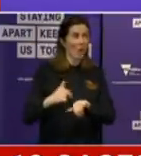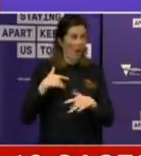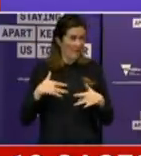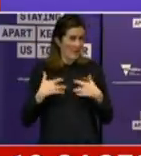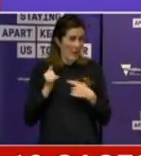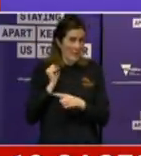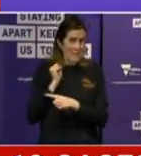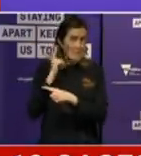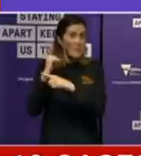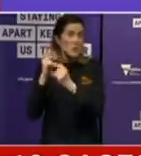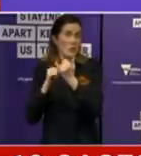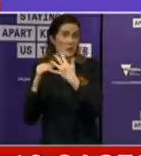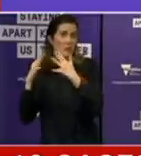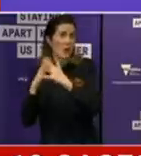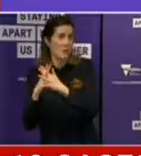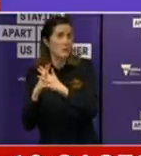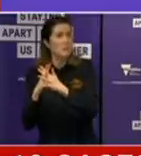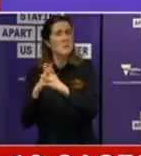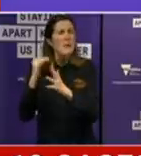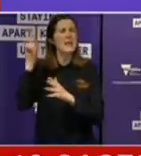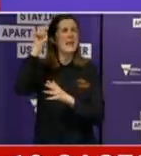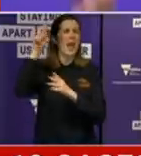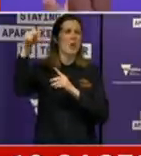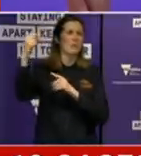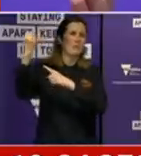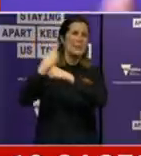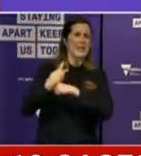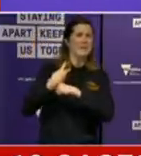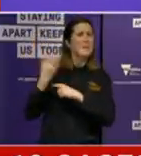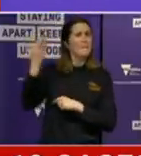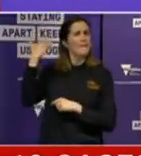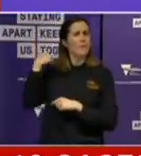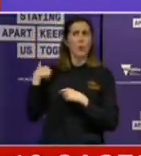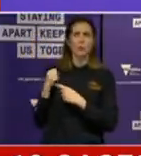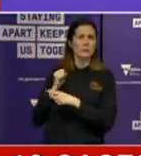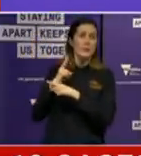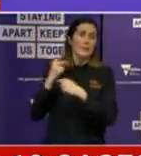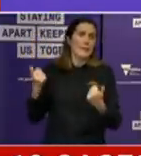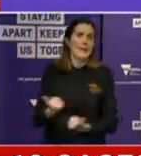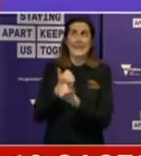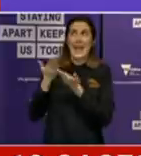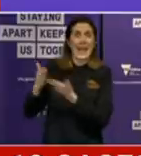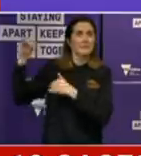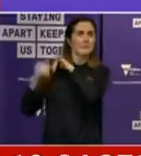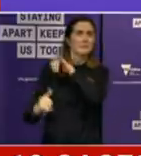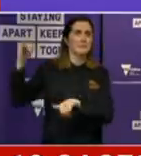more than we did. I think they did at the time, and of course that number's grown very, very steadily since we